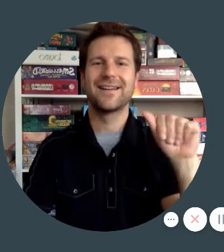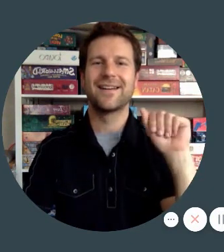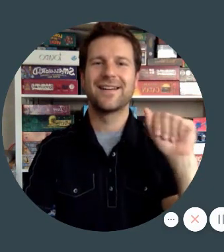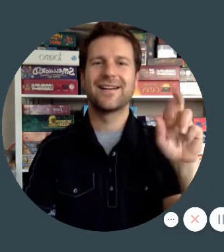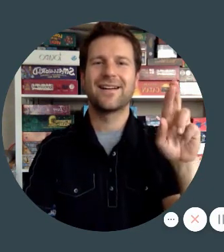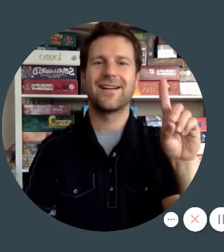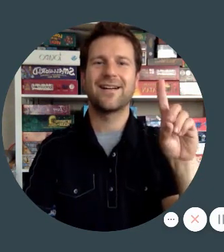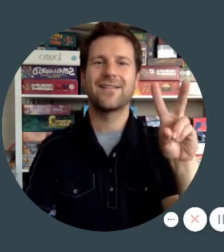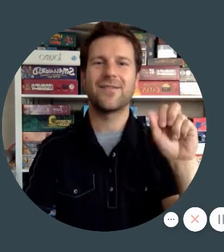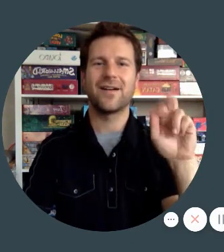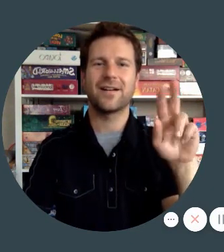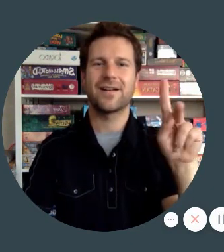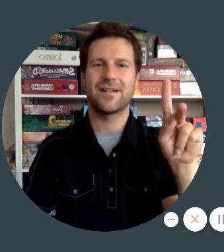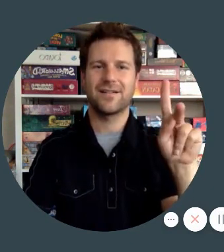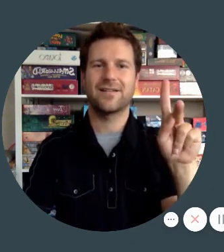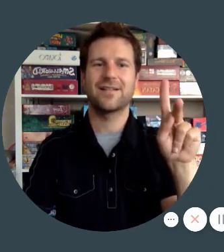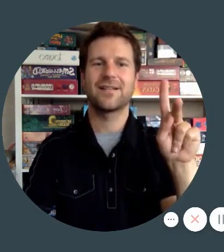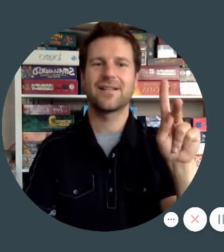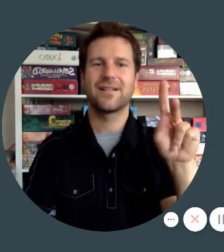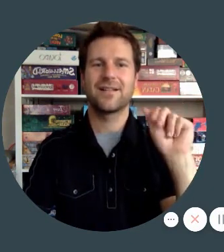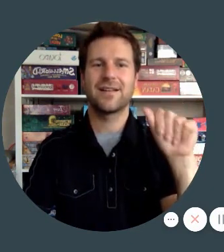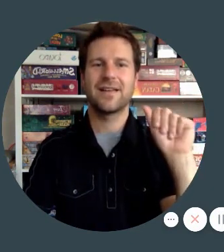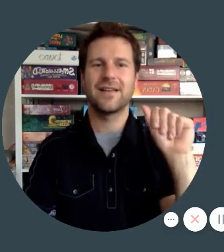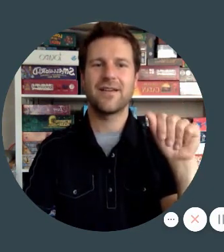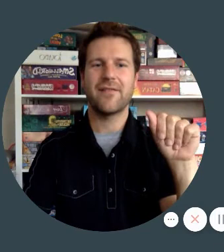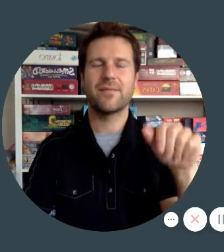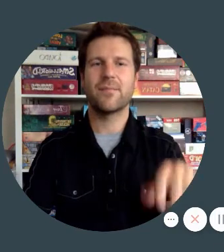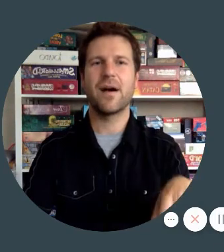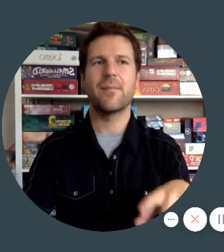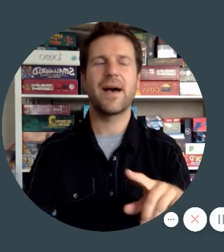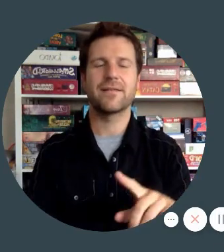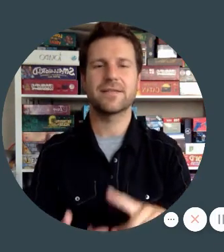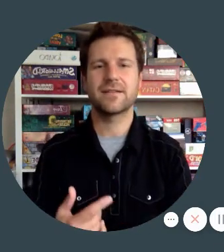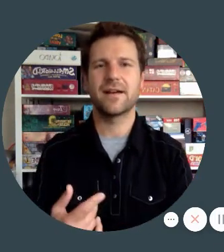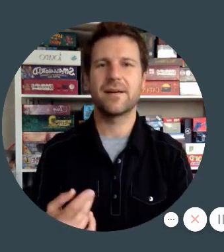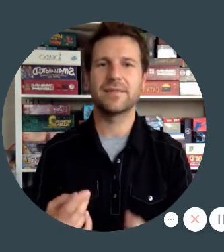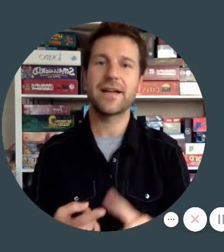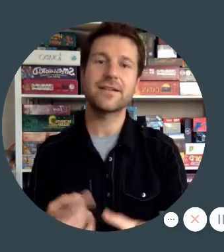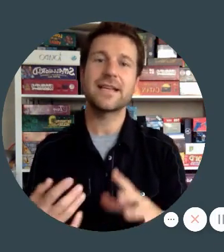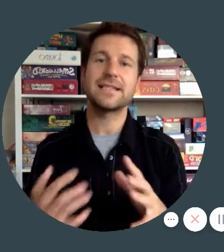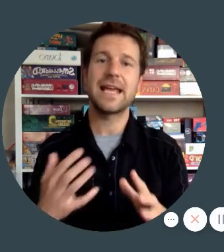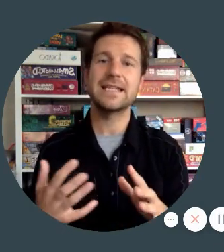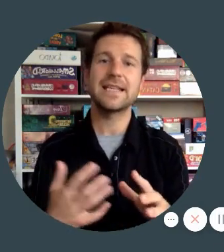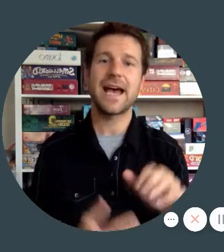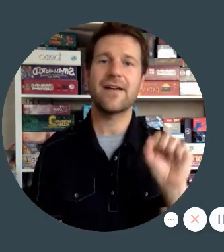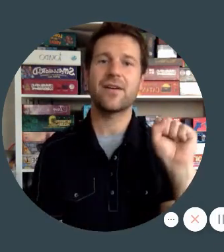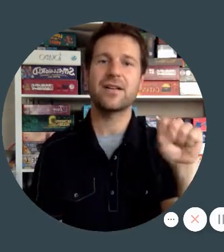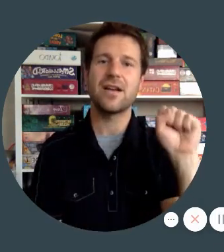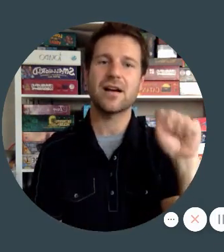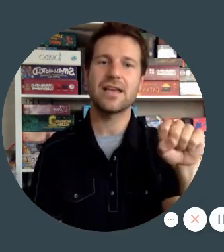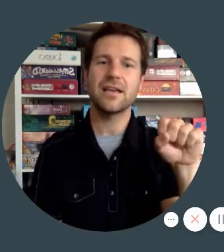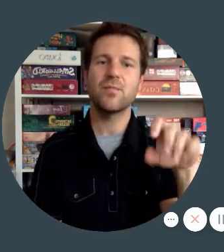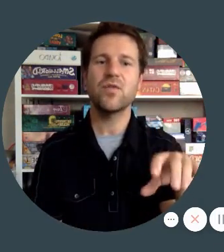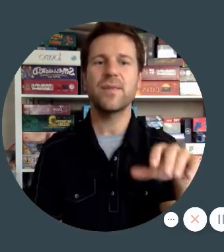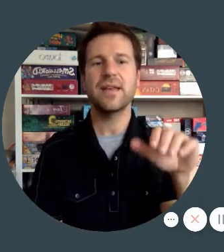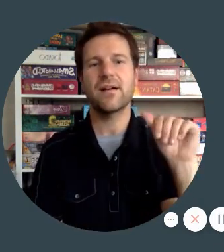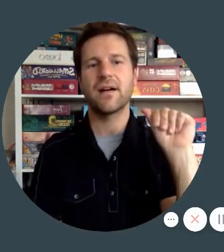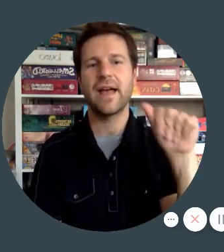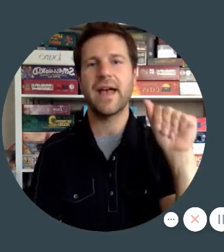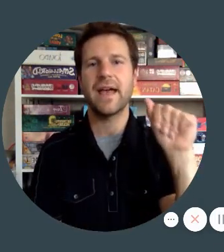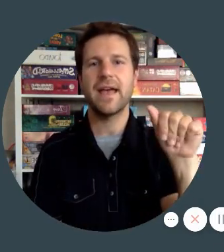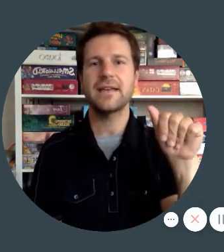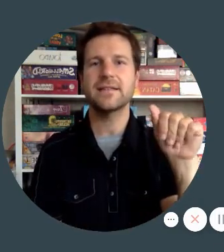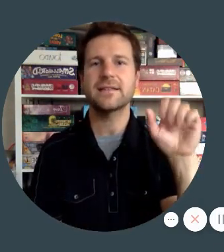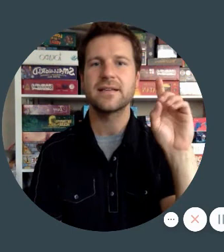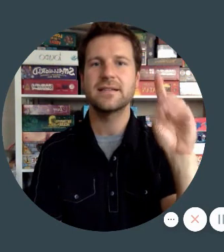it now. Aardvark. You have a bounce. Letters that tend to have a knocking movement